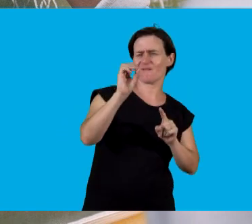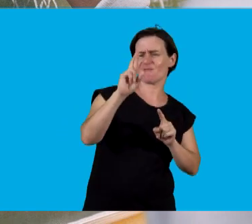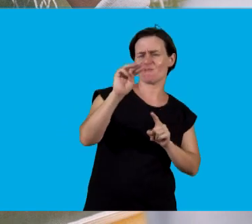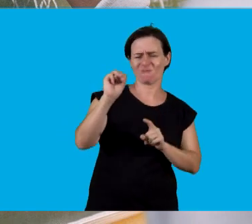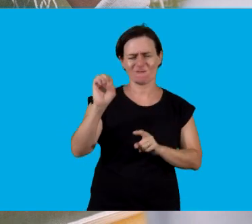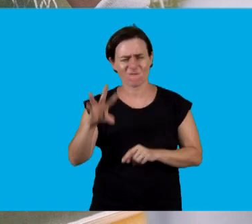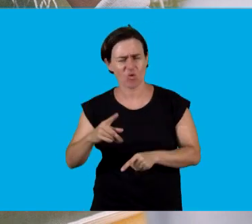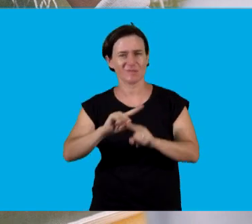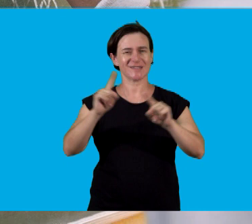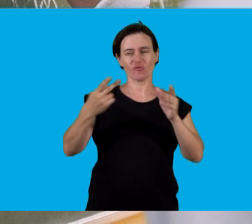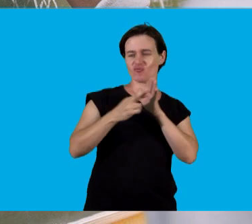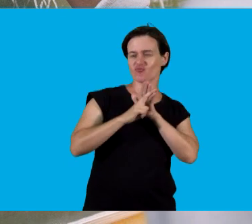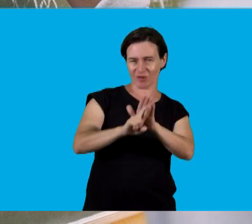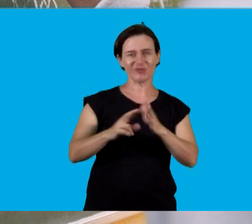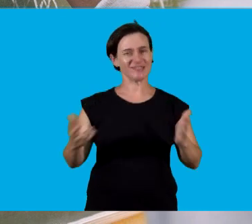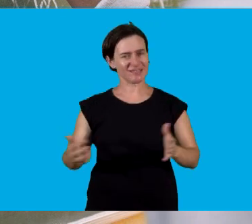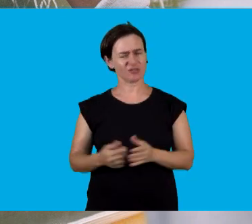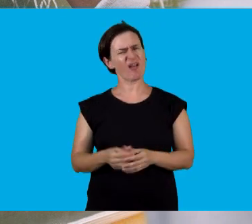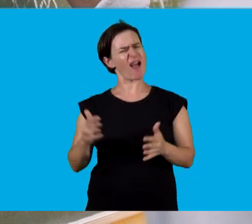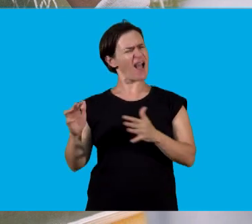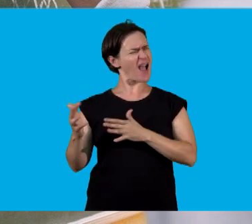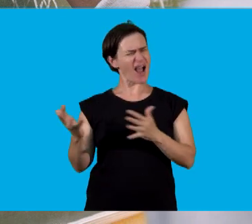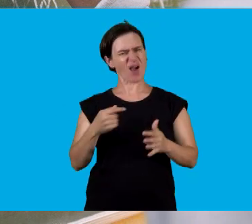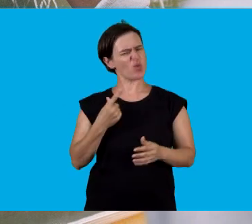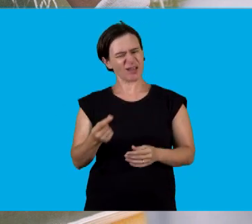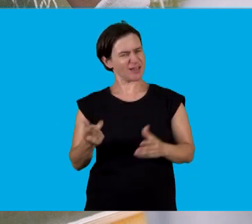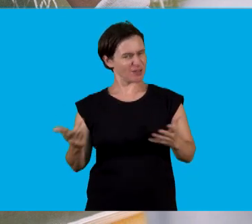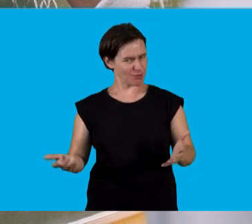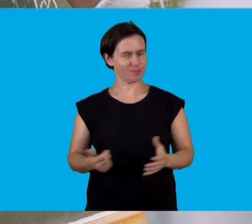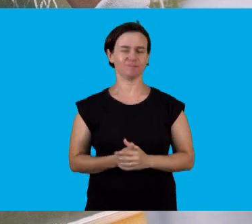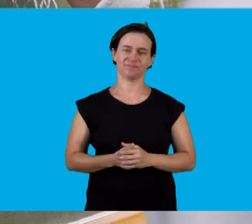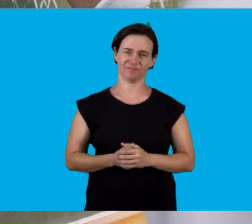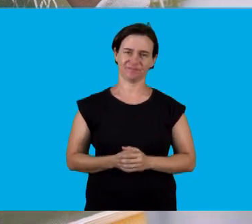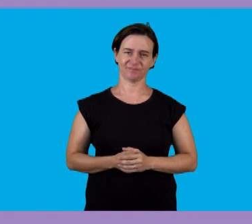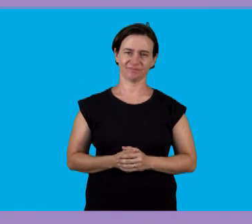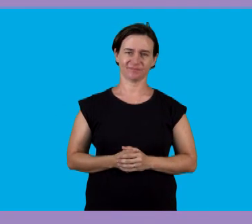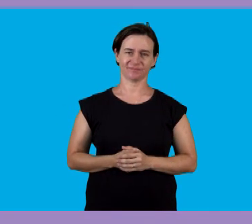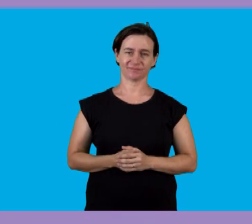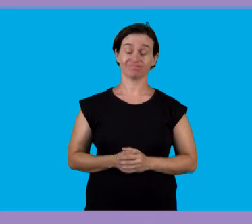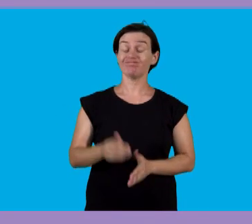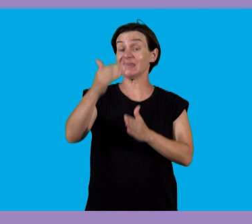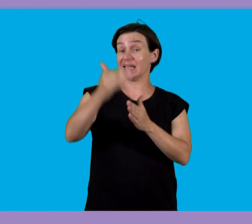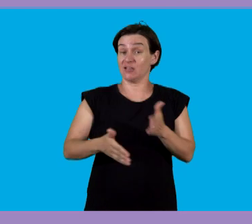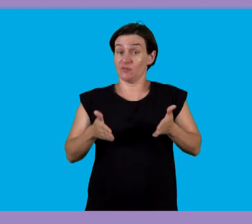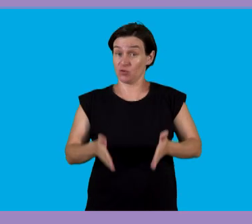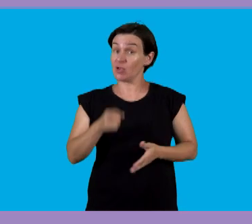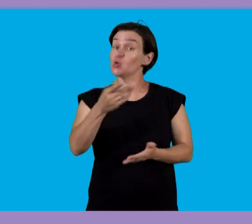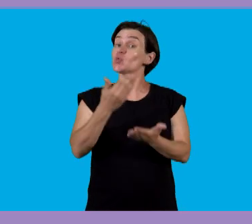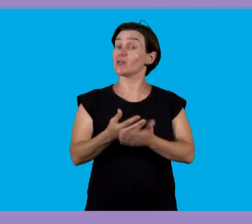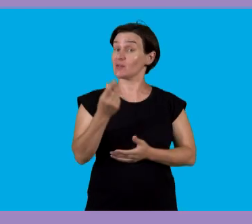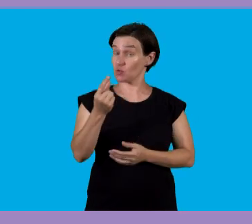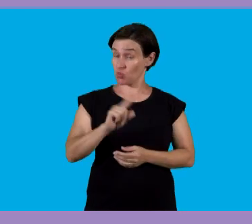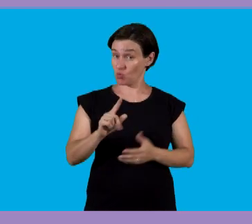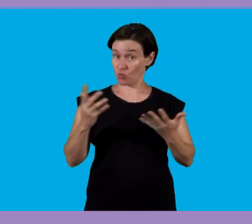forms and representations. Let's see how this is achieved in this lesson. So by the end of